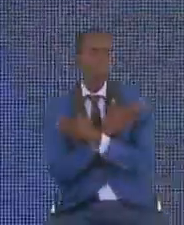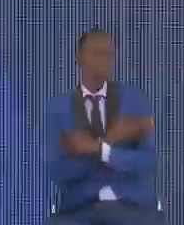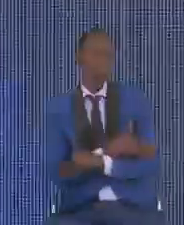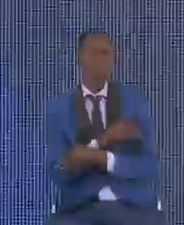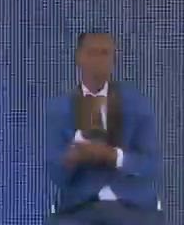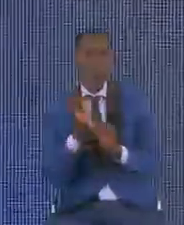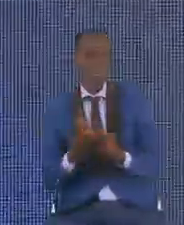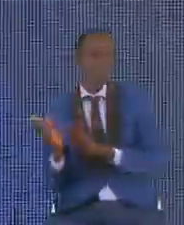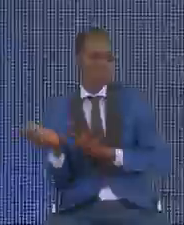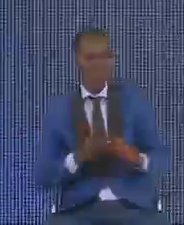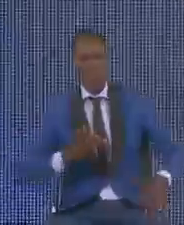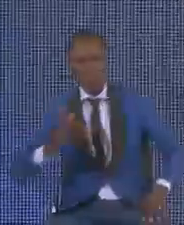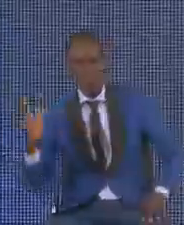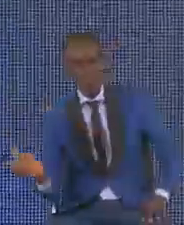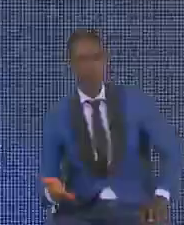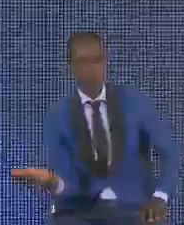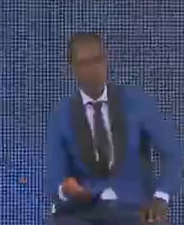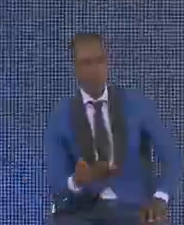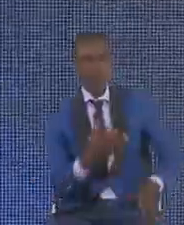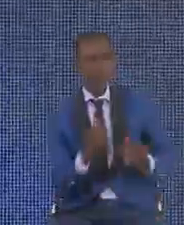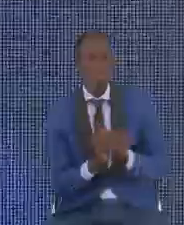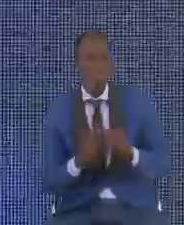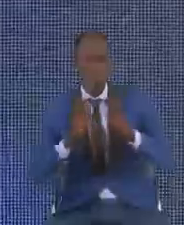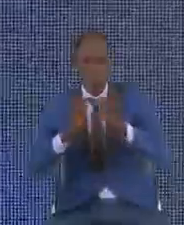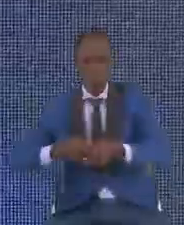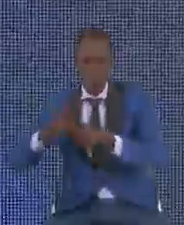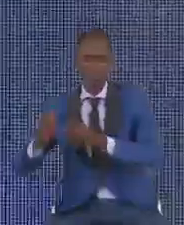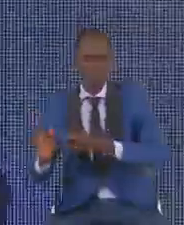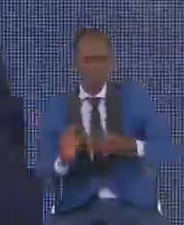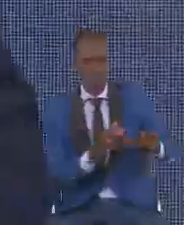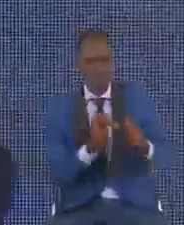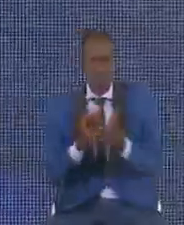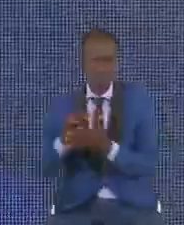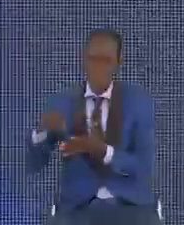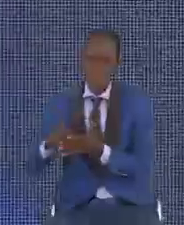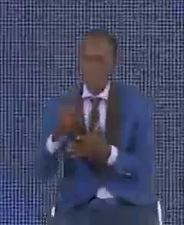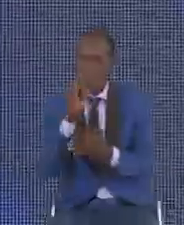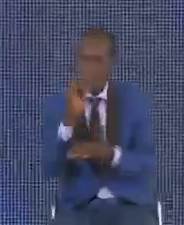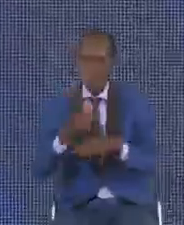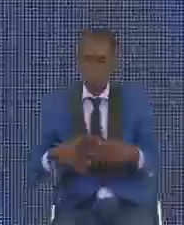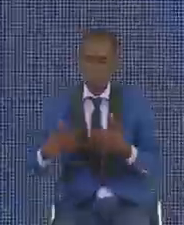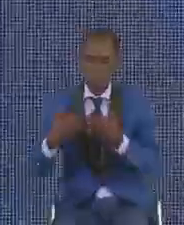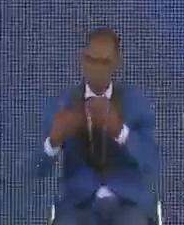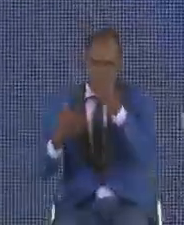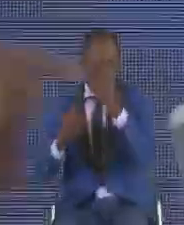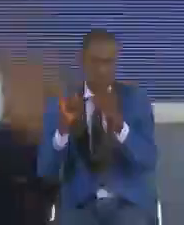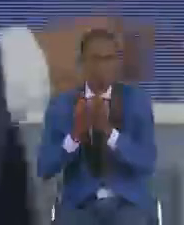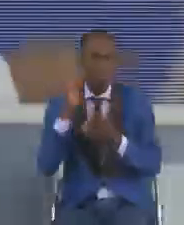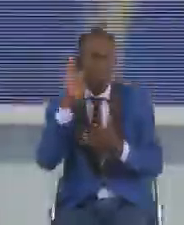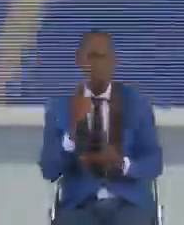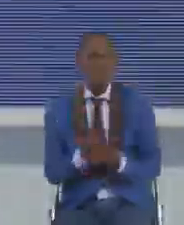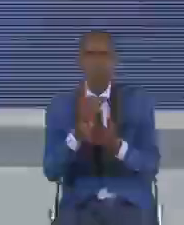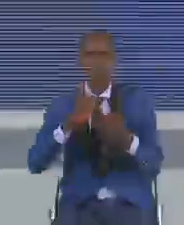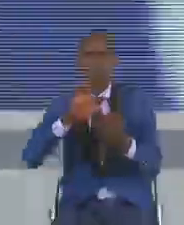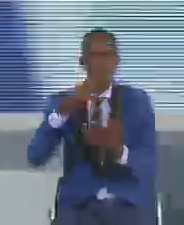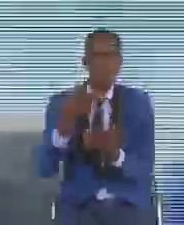hoe aside, and this what we call mechanized farming, it will get you faster to the place